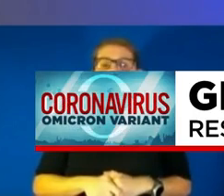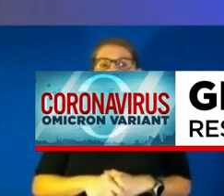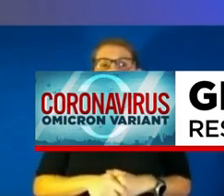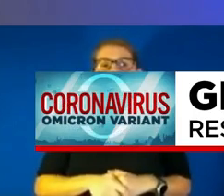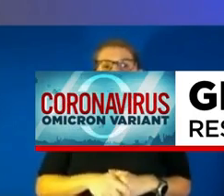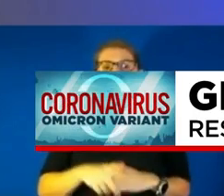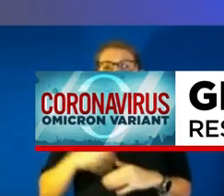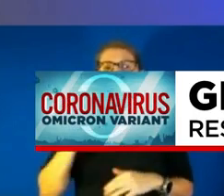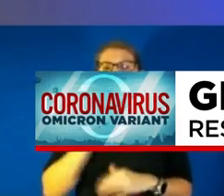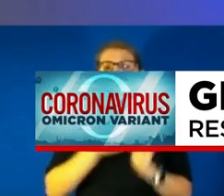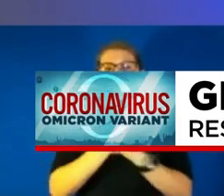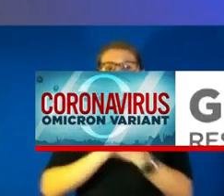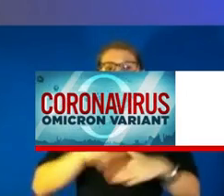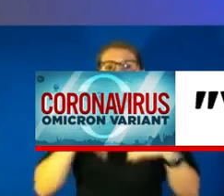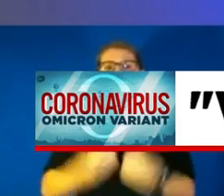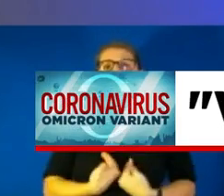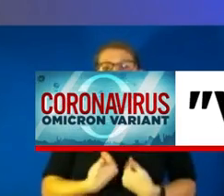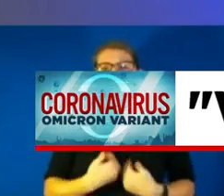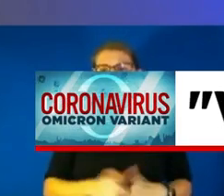us. So,